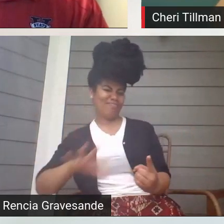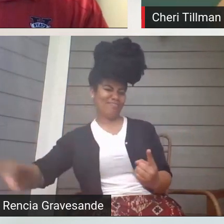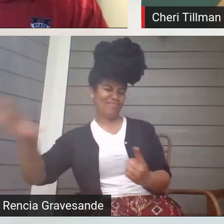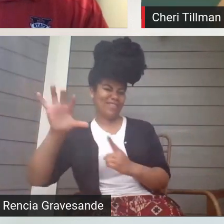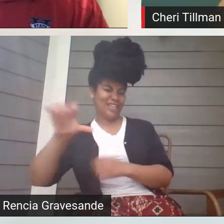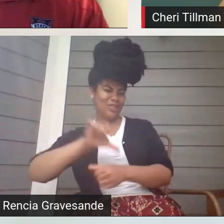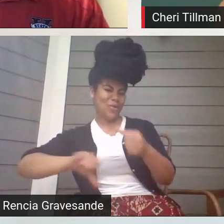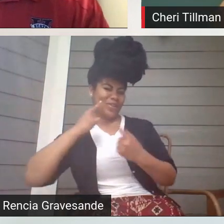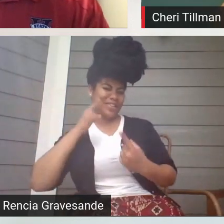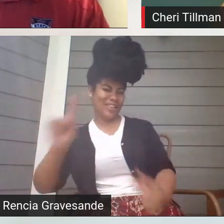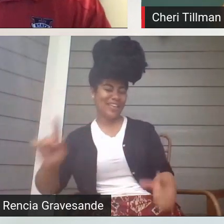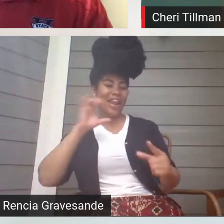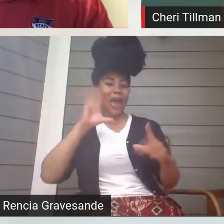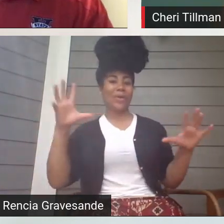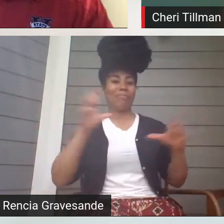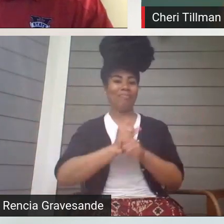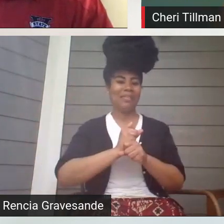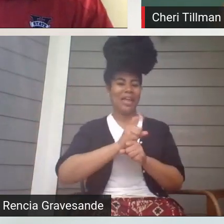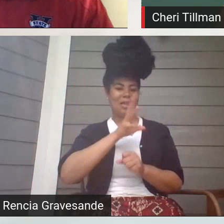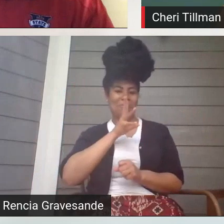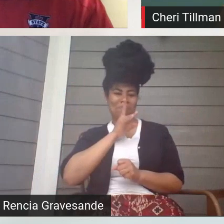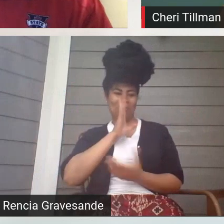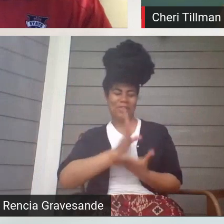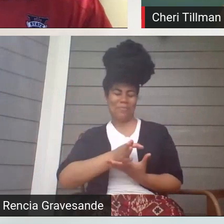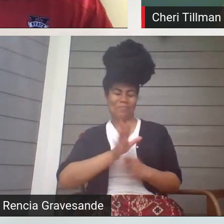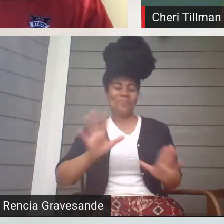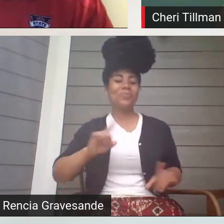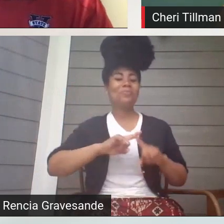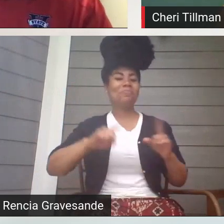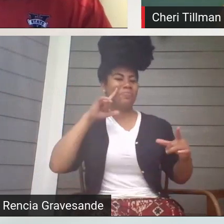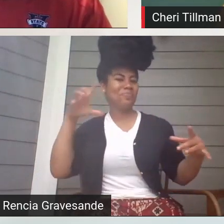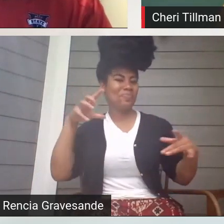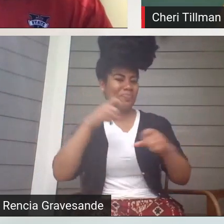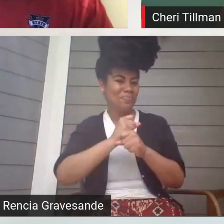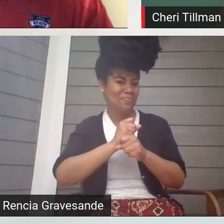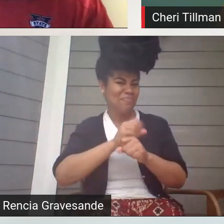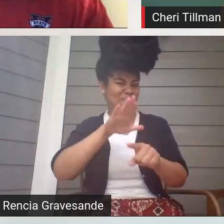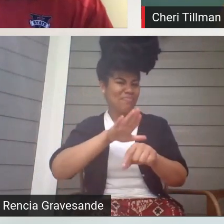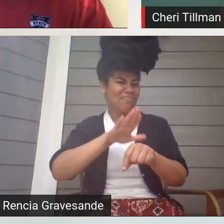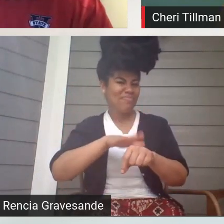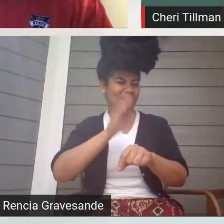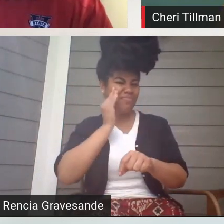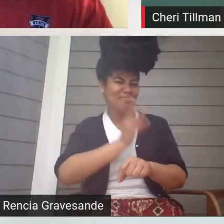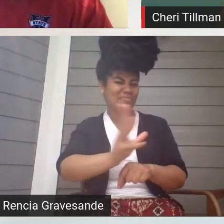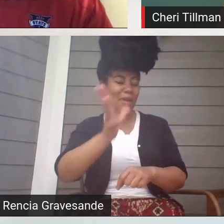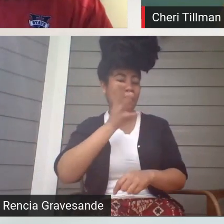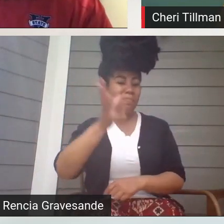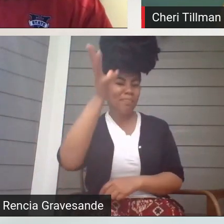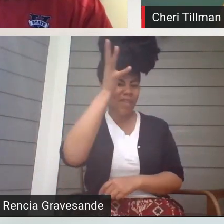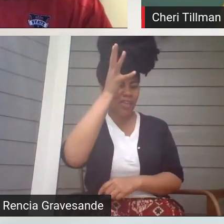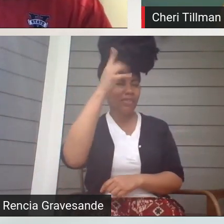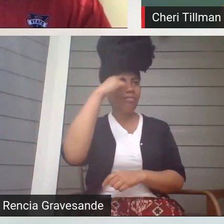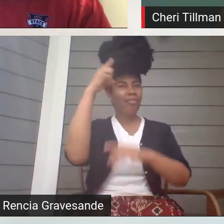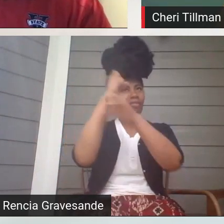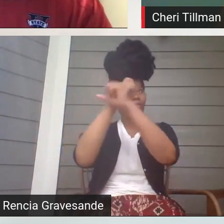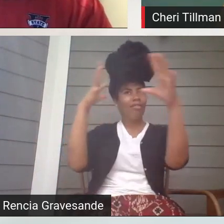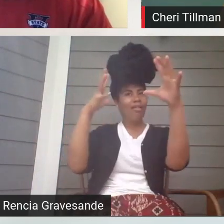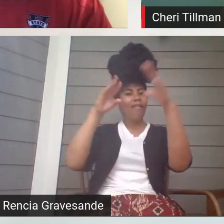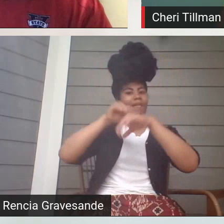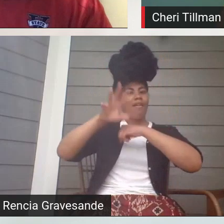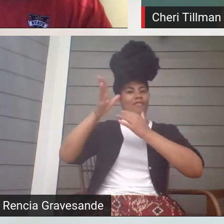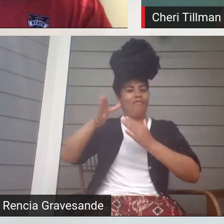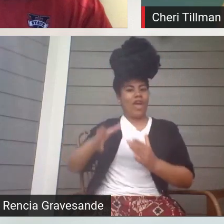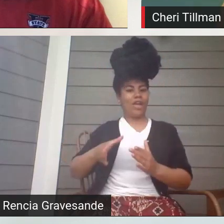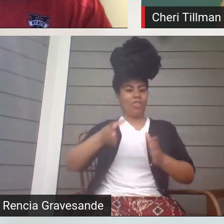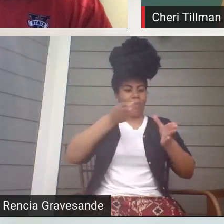quit talking, but if I had to sum it up, especially to parents, if you think of your advisor as a support